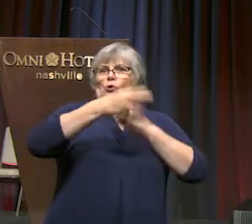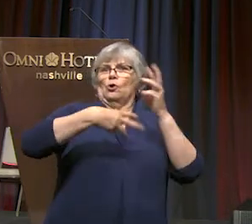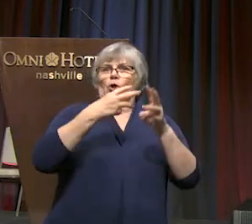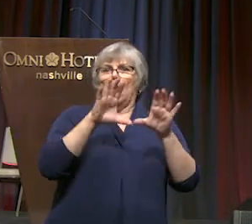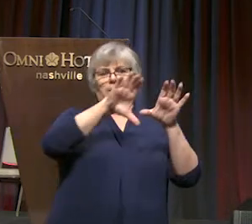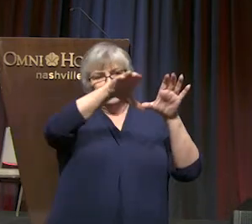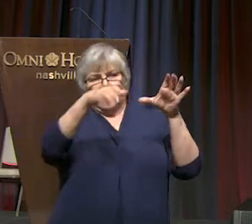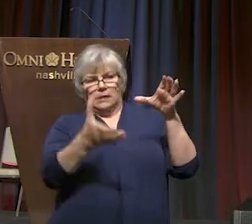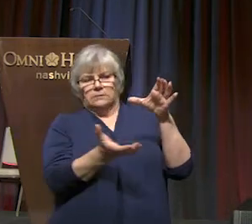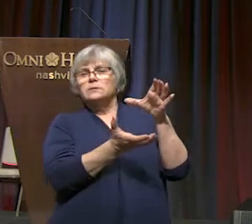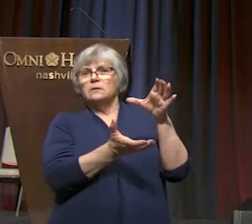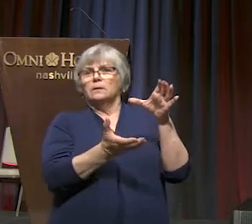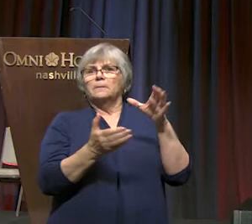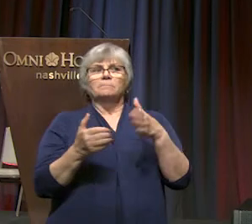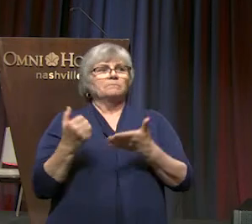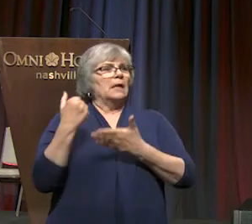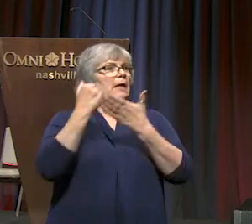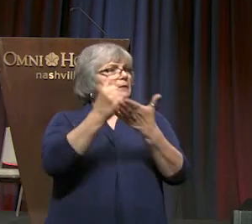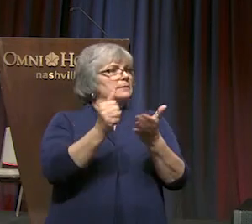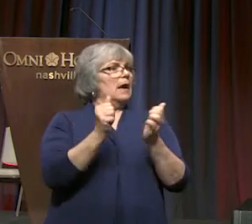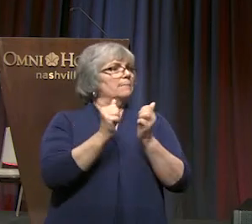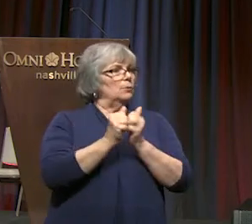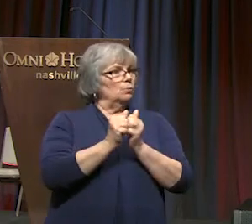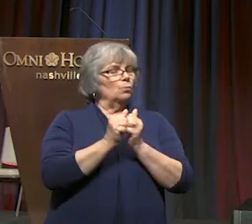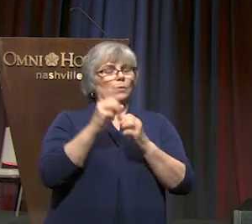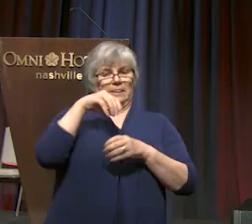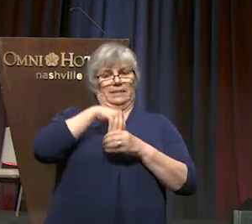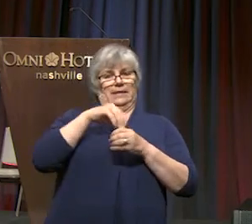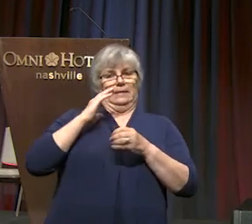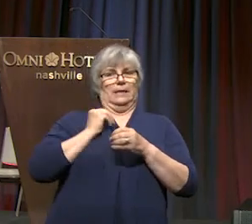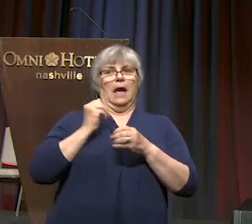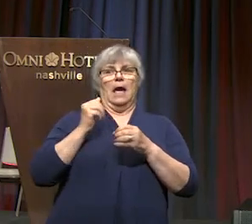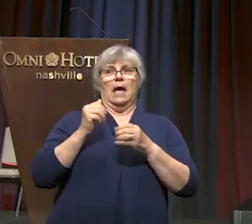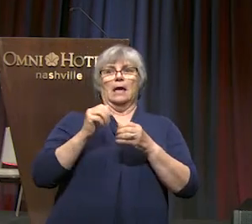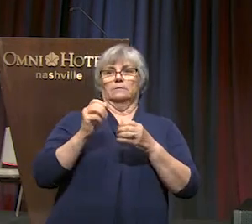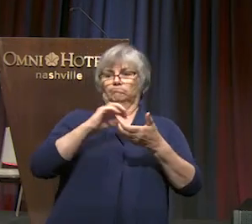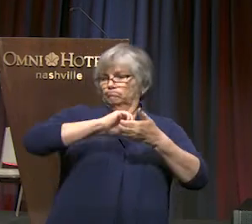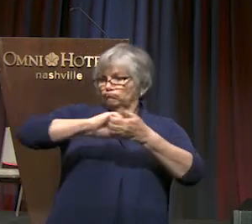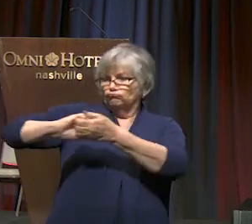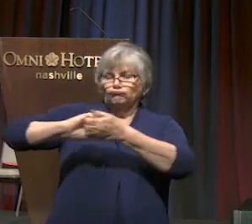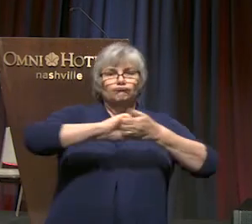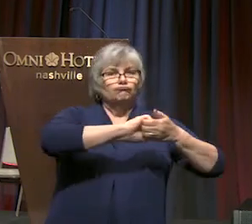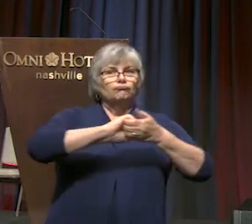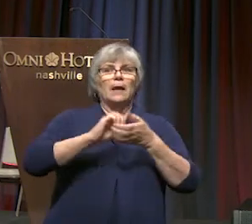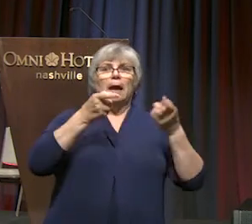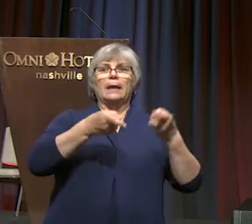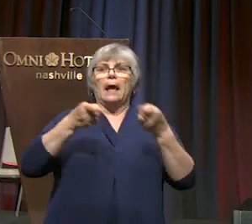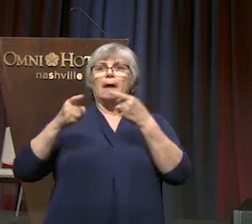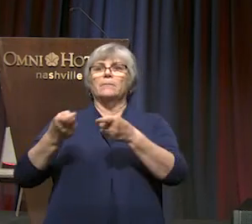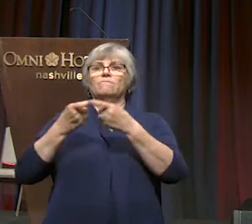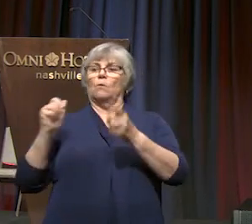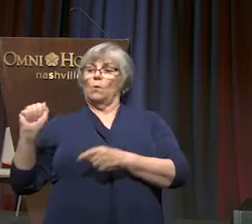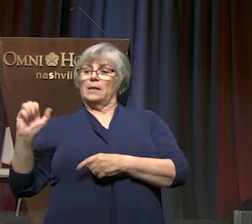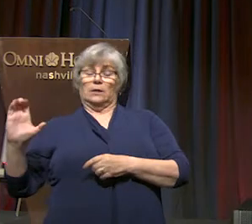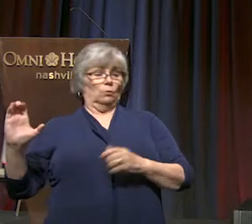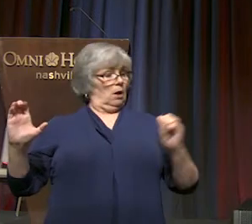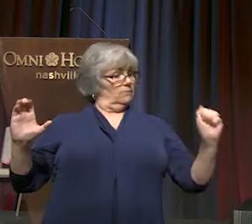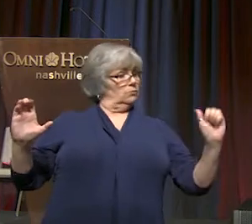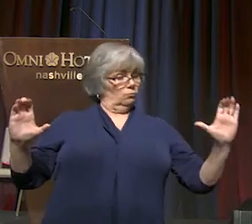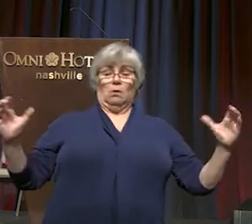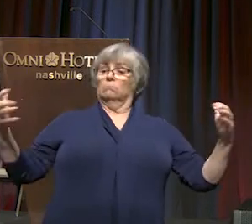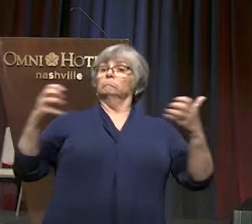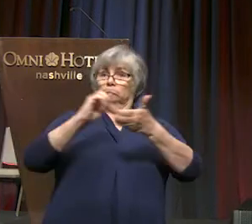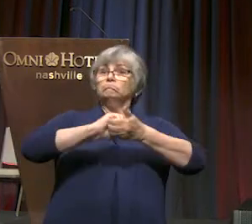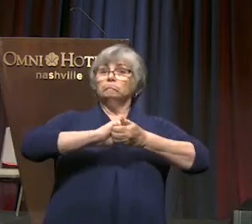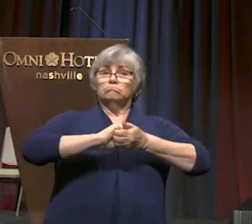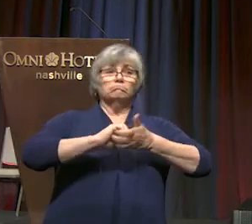This has happened within and between central conferences. It has happened from one annual conference to another and from